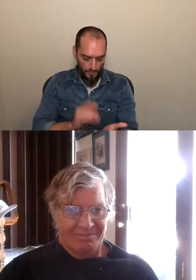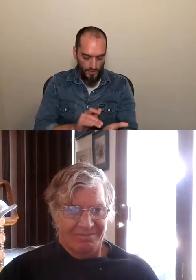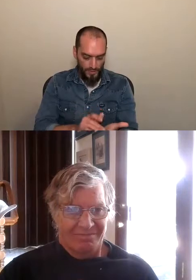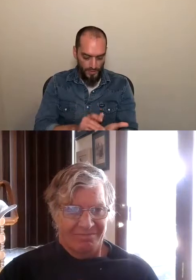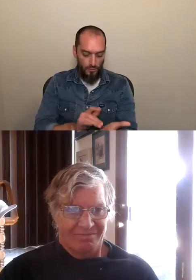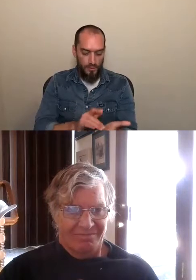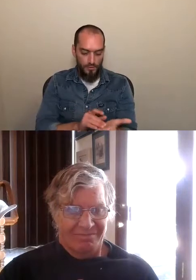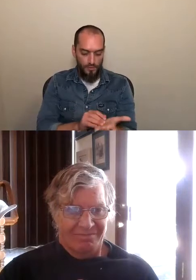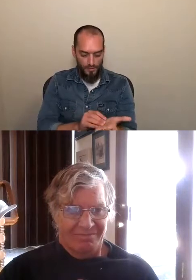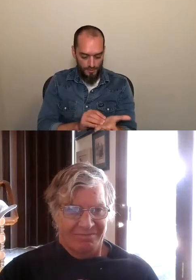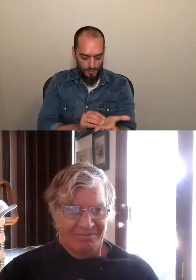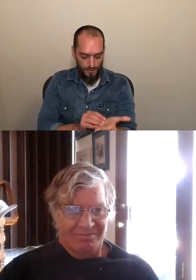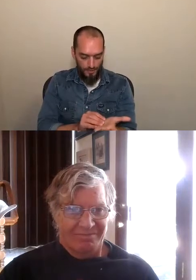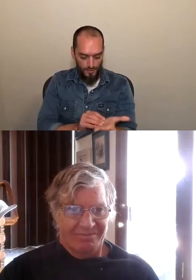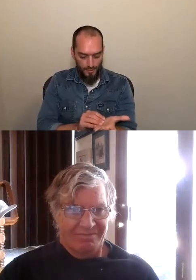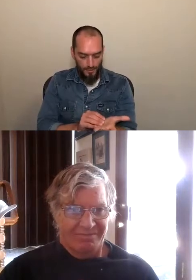But if I hit that wall